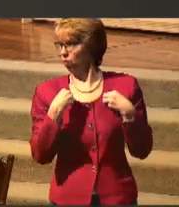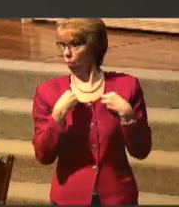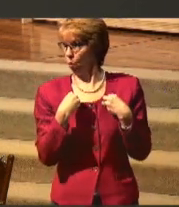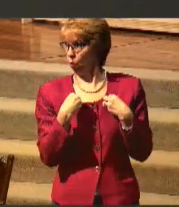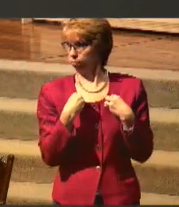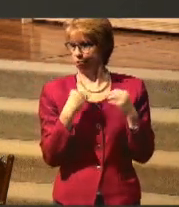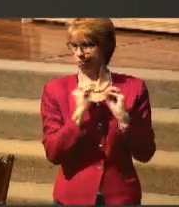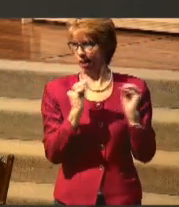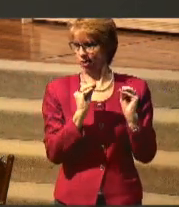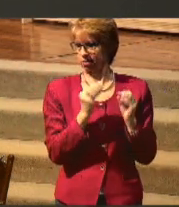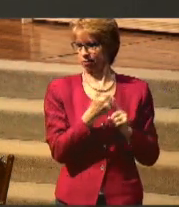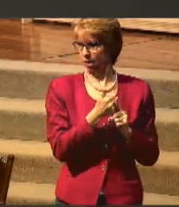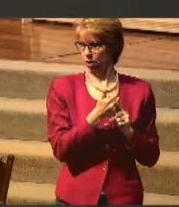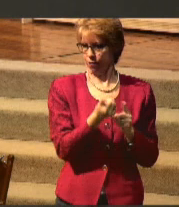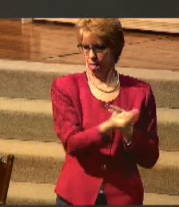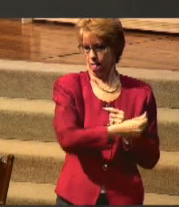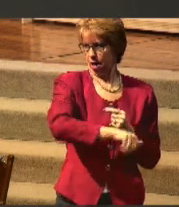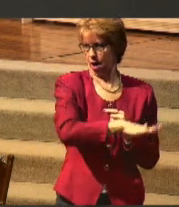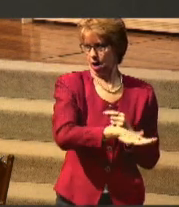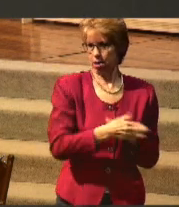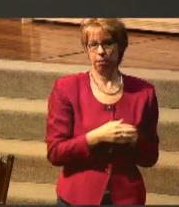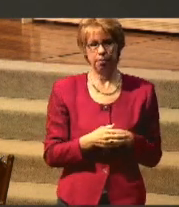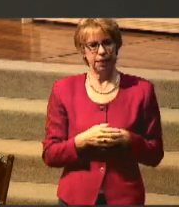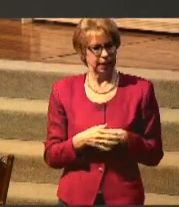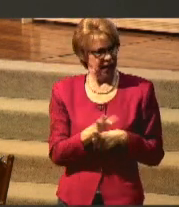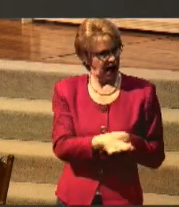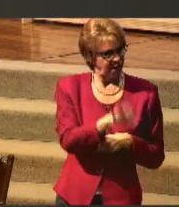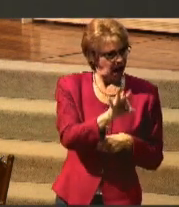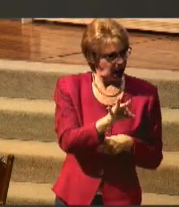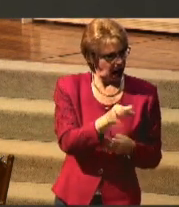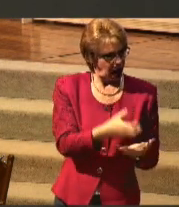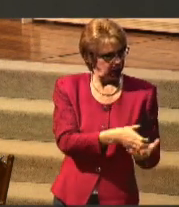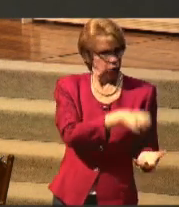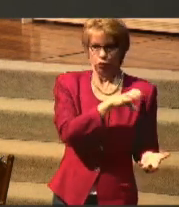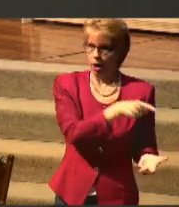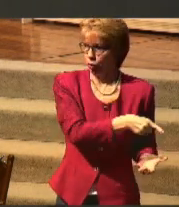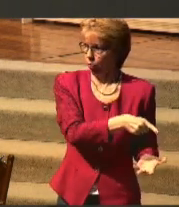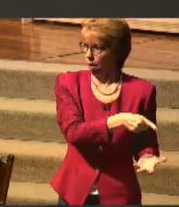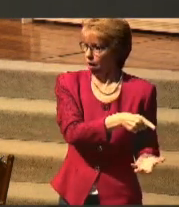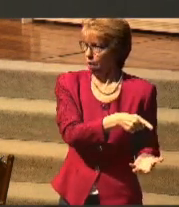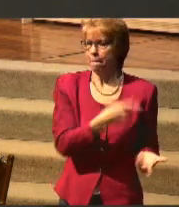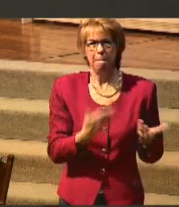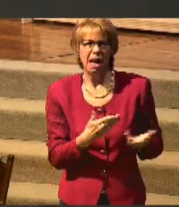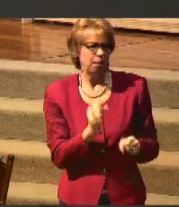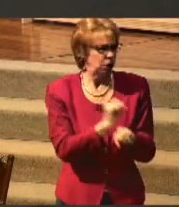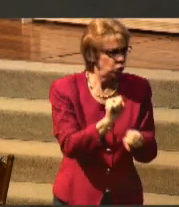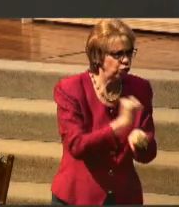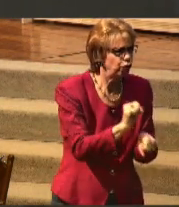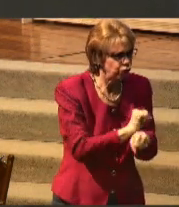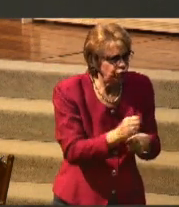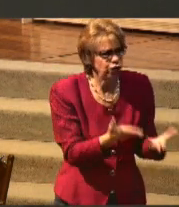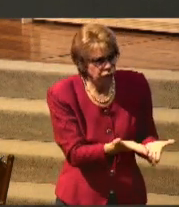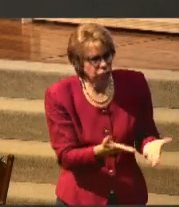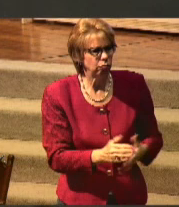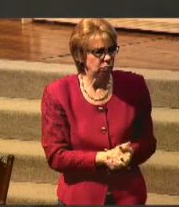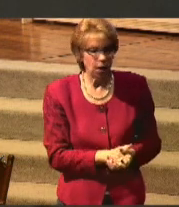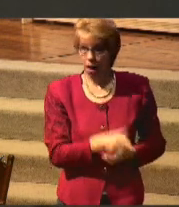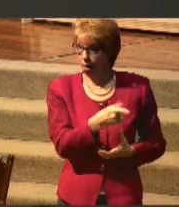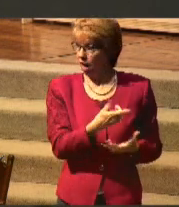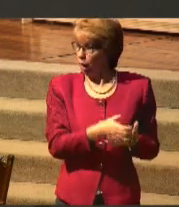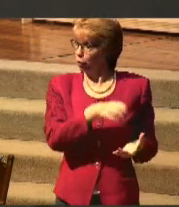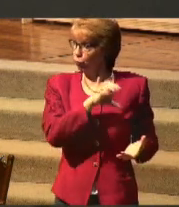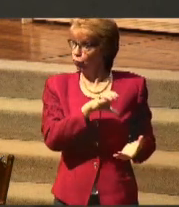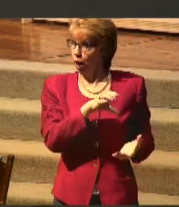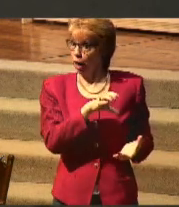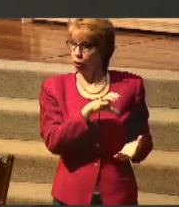but he finds a treasure on that field. Maybe he's working the field or something, and that treasure was